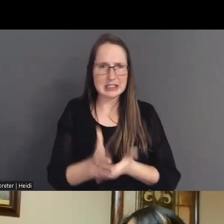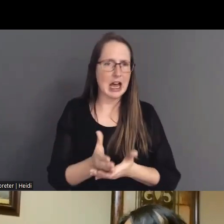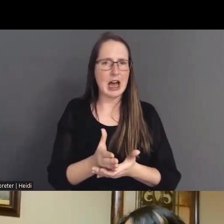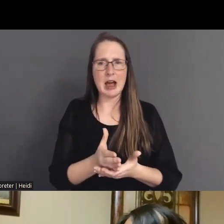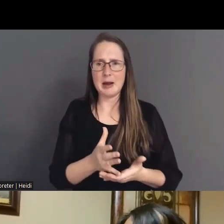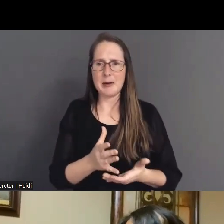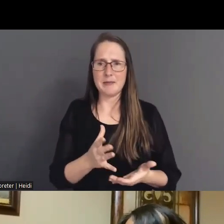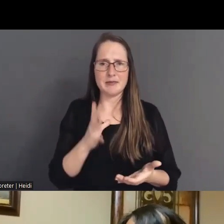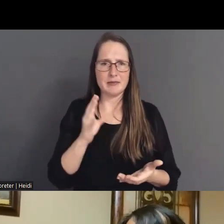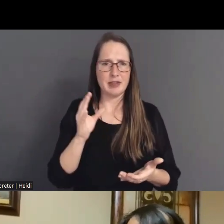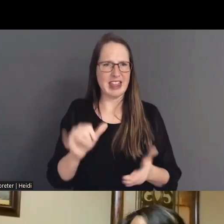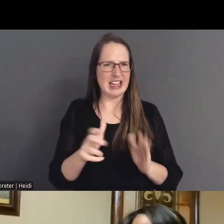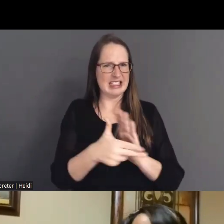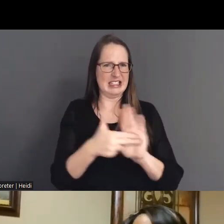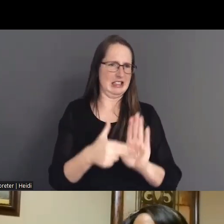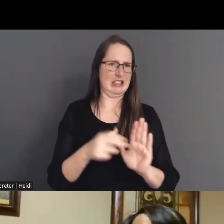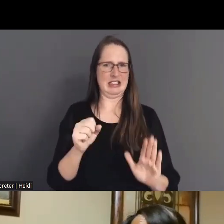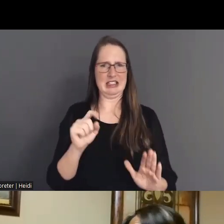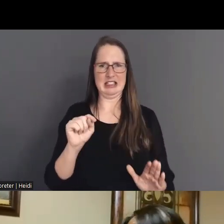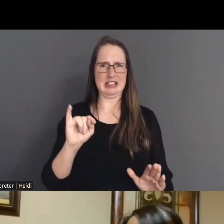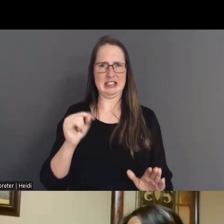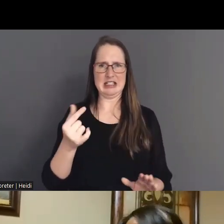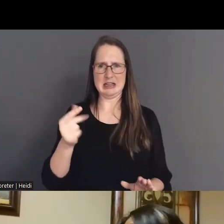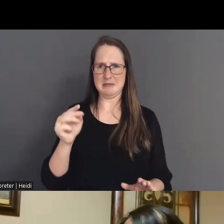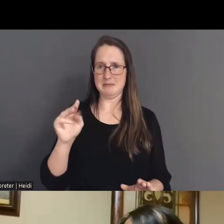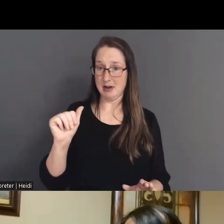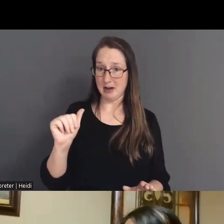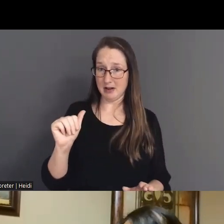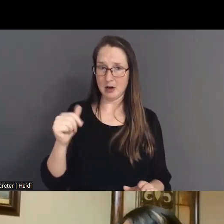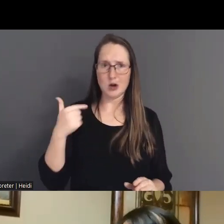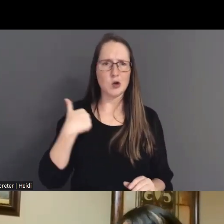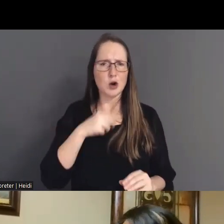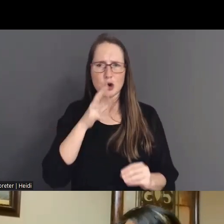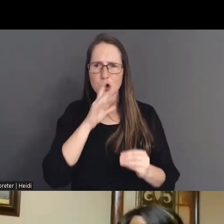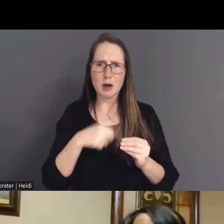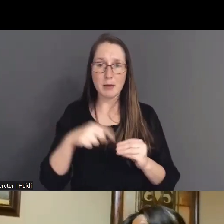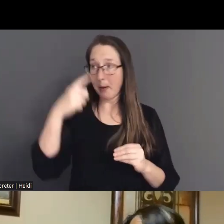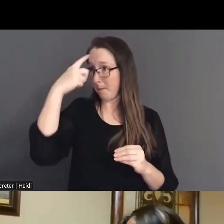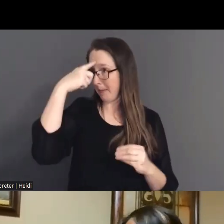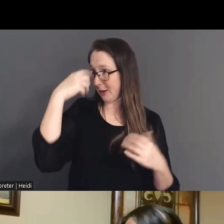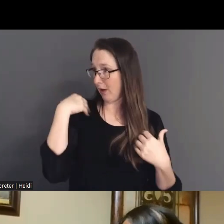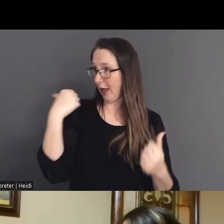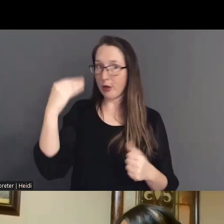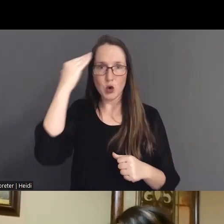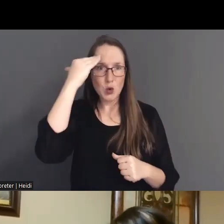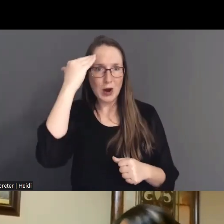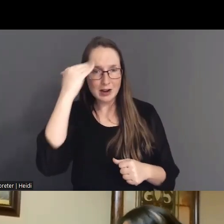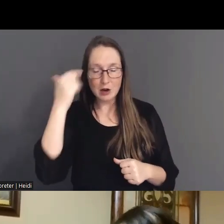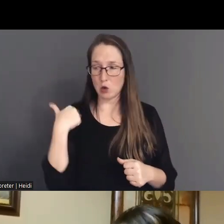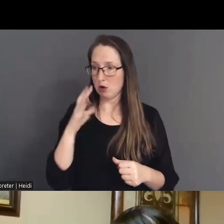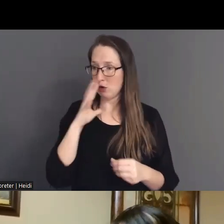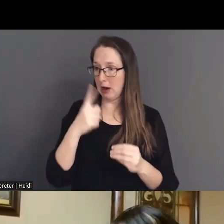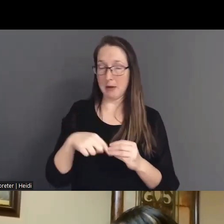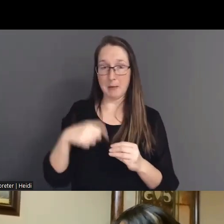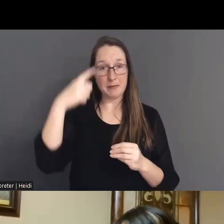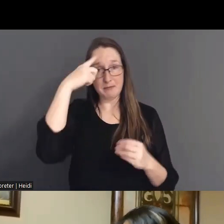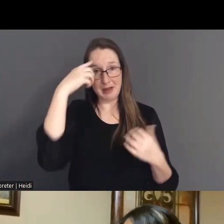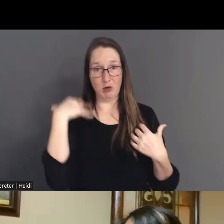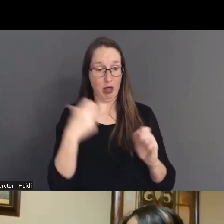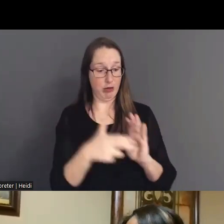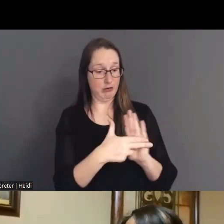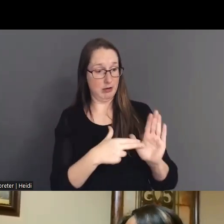saying, stigma. I mean, we keep talking about mental health awareness. We keep talking about let's reduce the